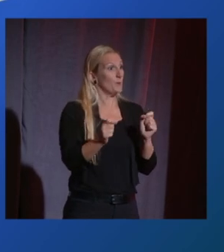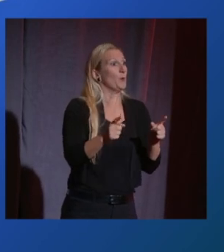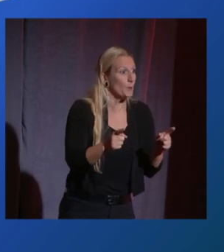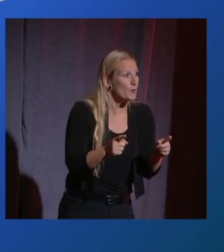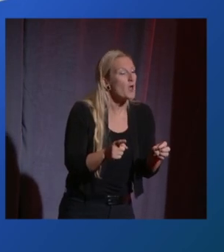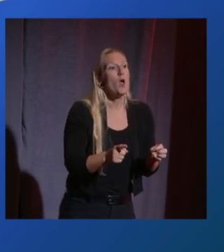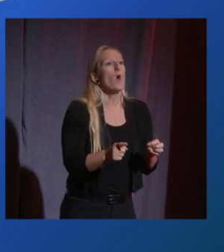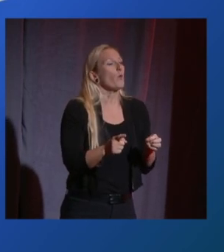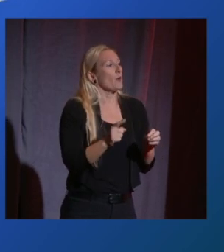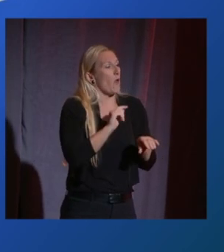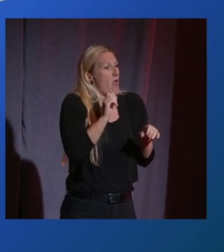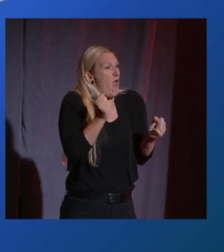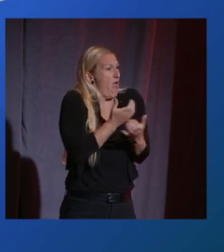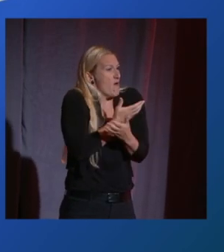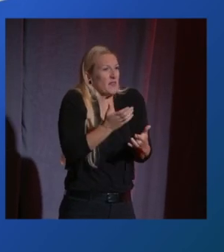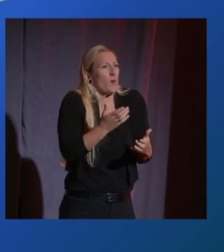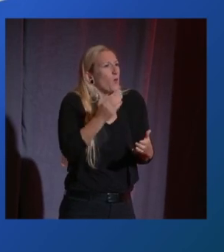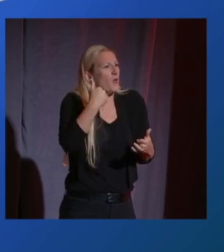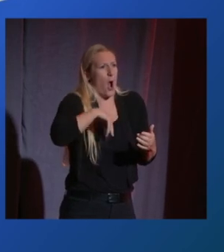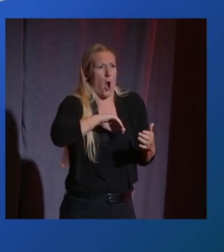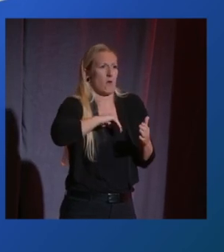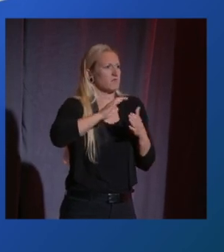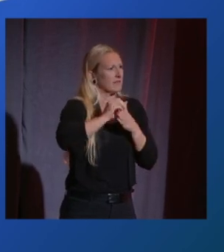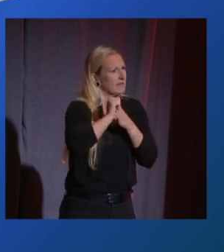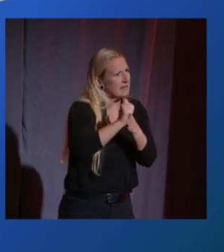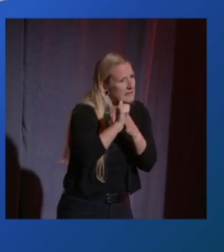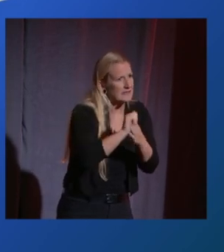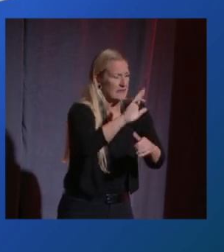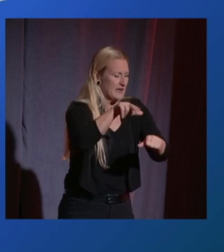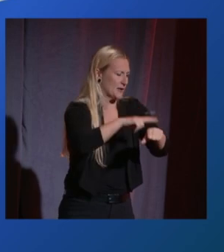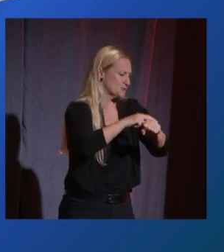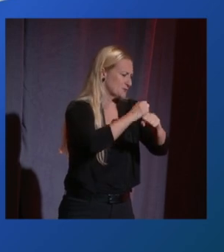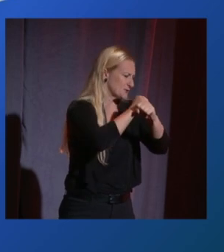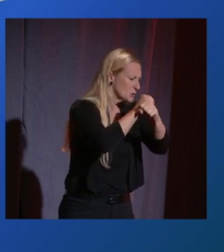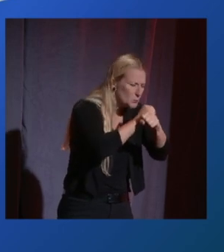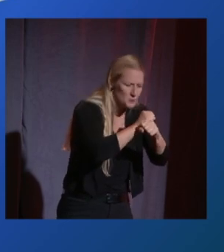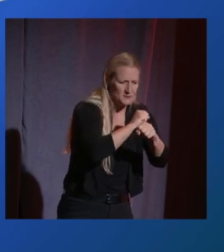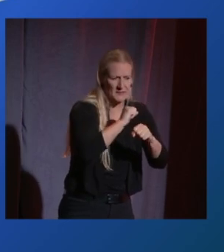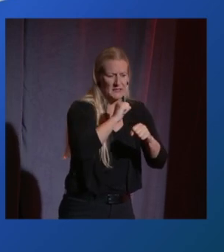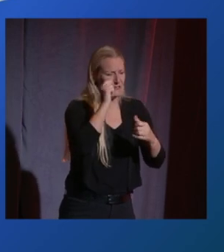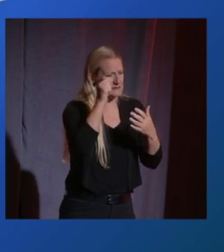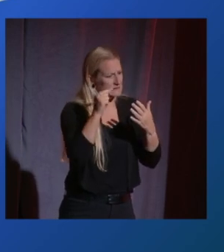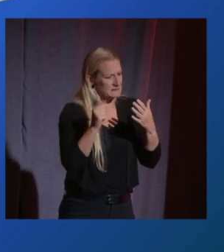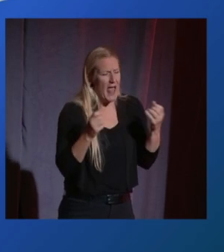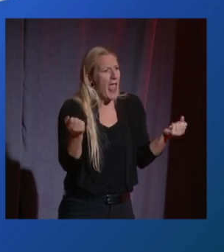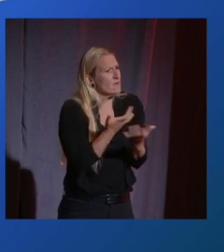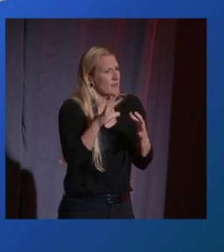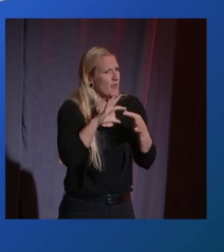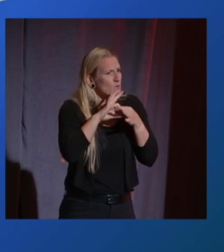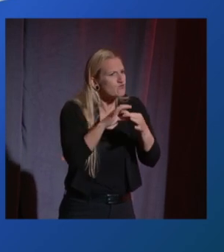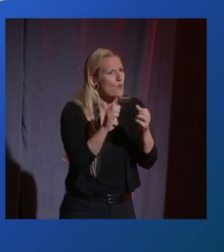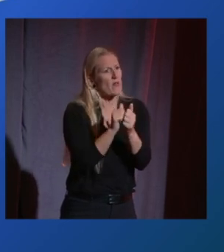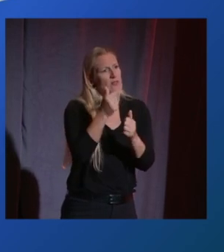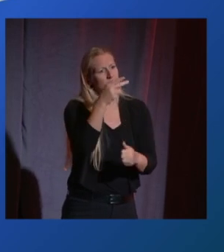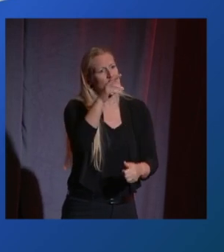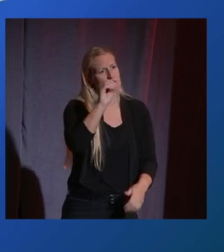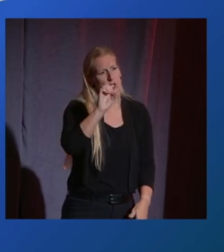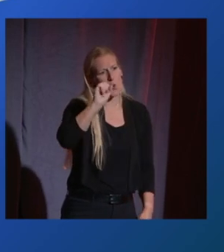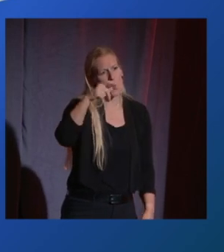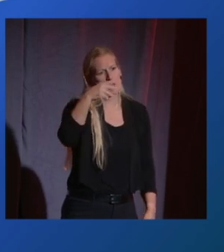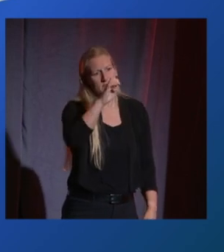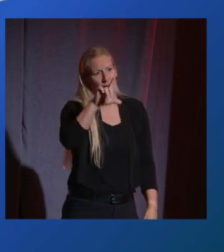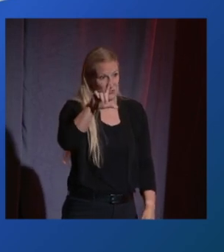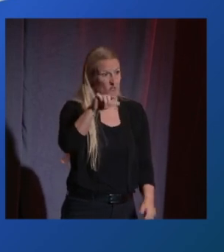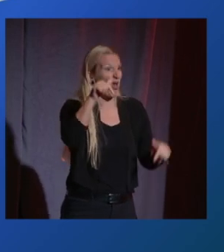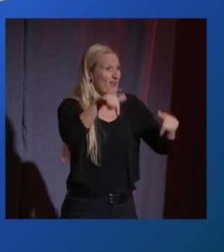we're at the Forefront of National Security everything is geospatial and I think this is the energy that